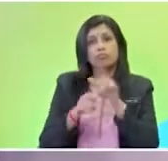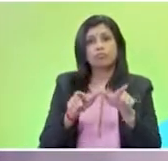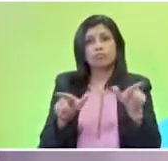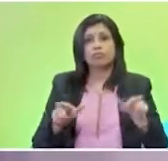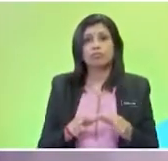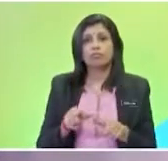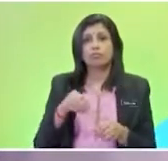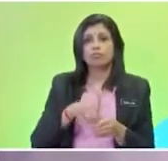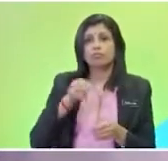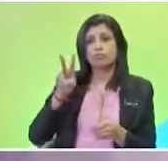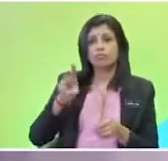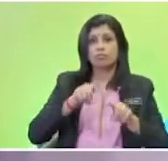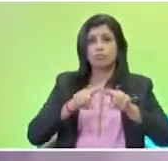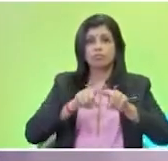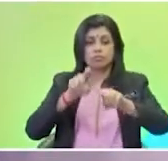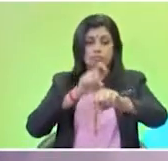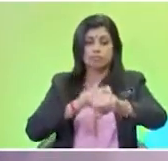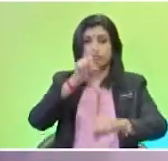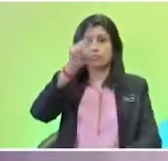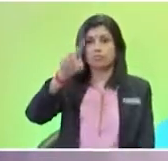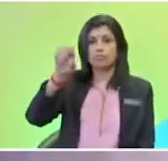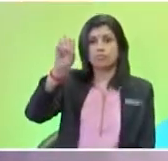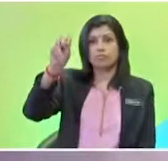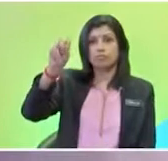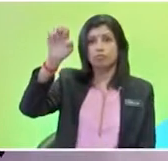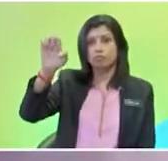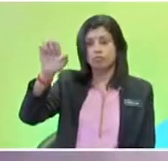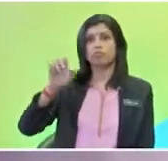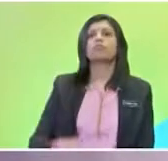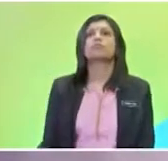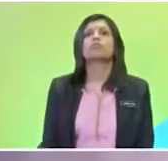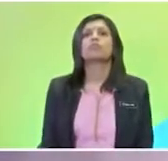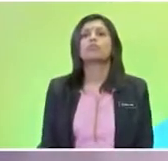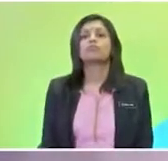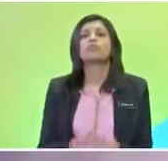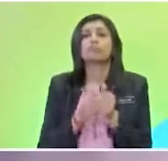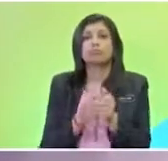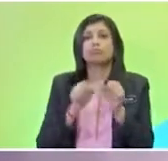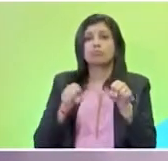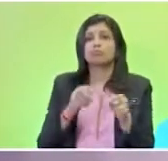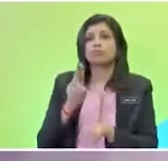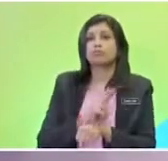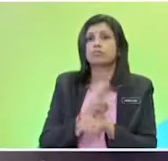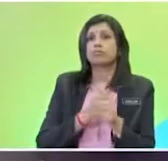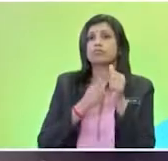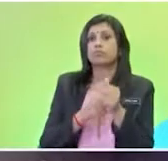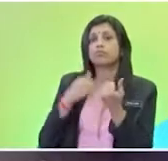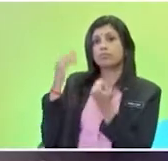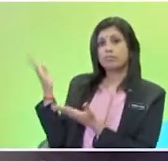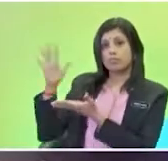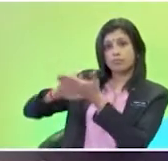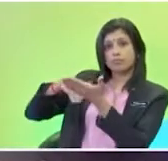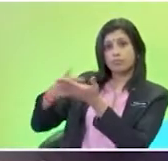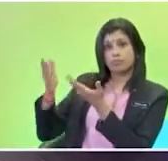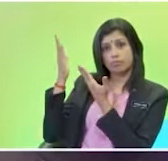two different time zones. So, what are the steps? The smart note as I given just now. Okay, first thing, we must know the location. Either